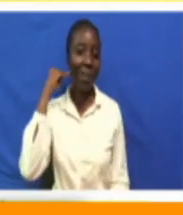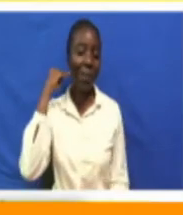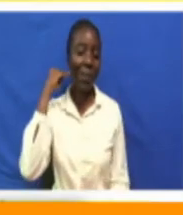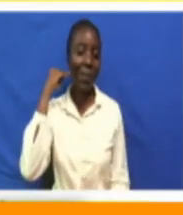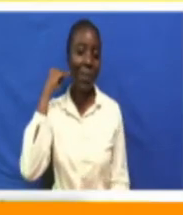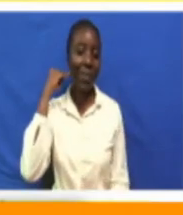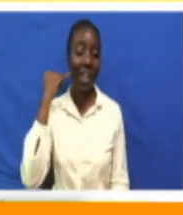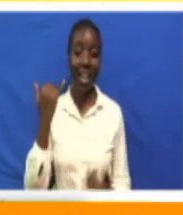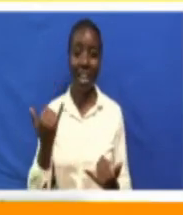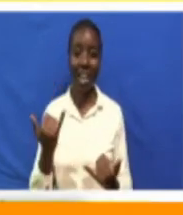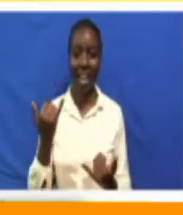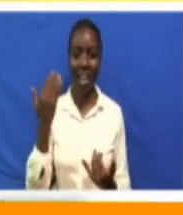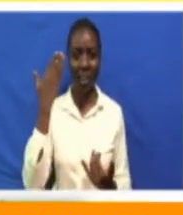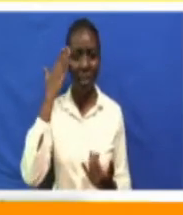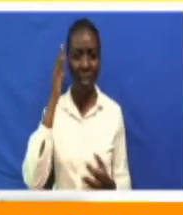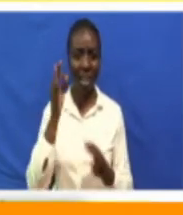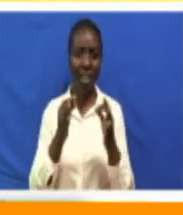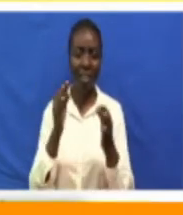foreign